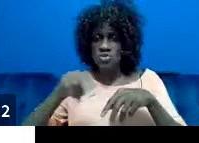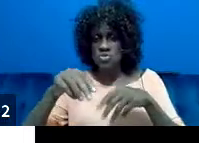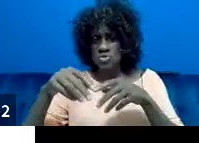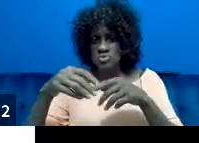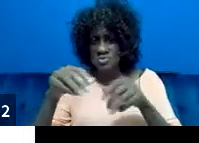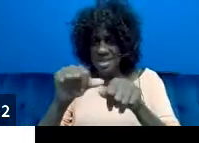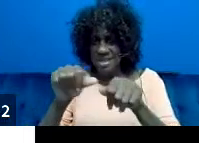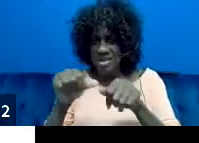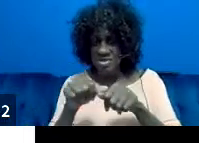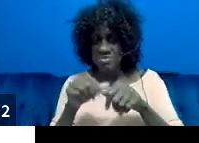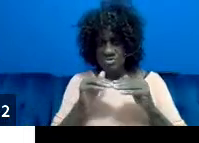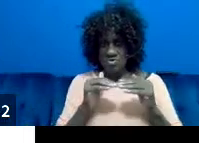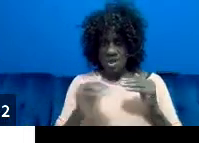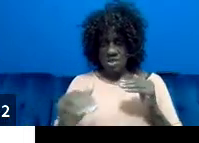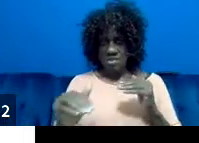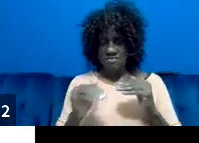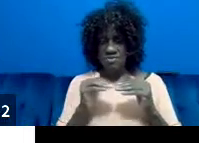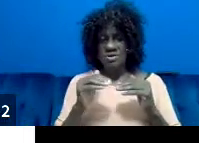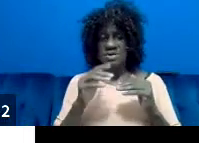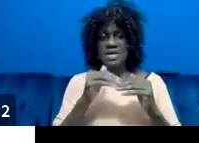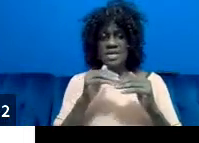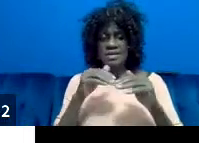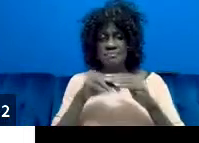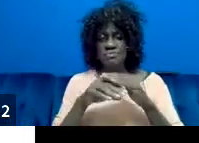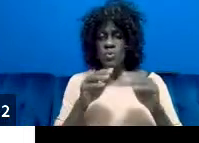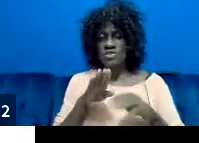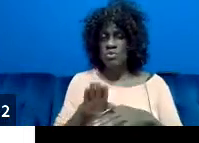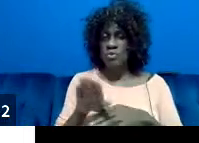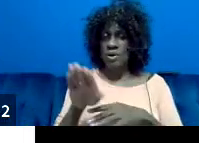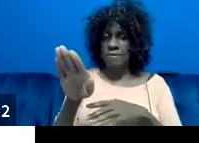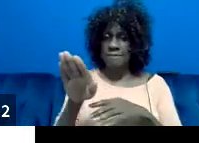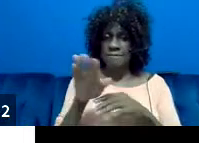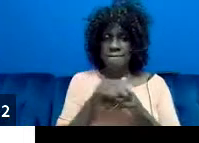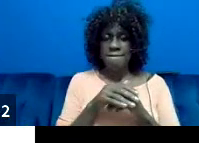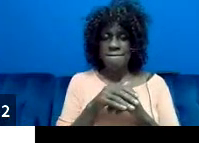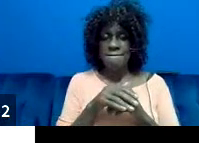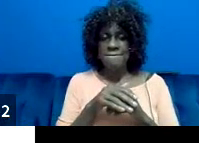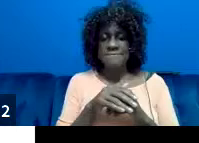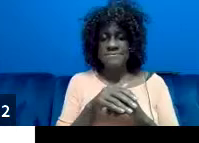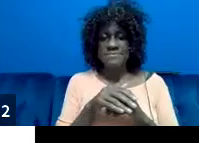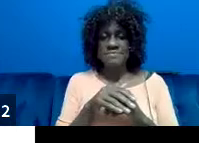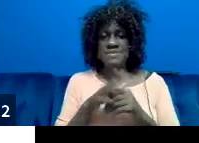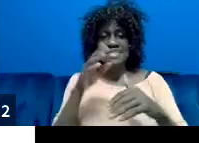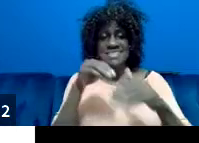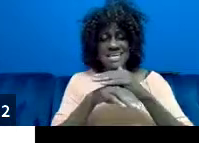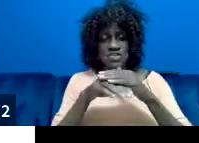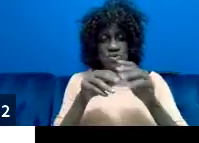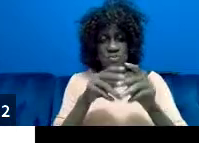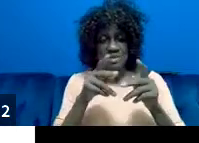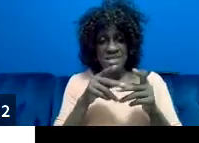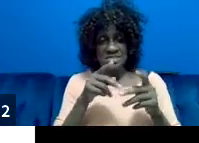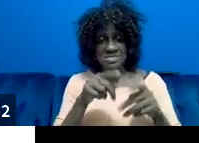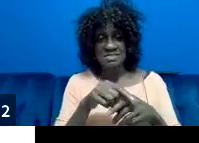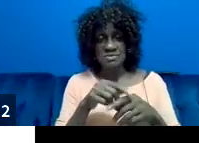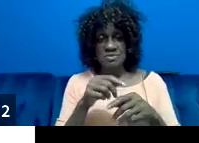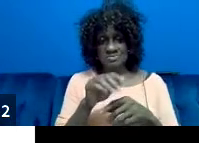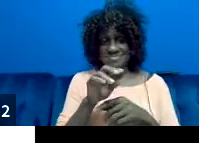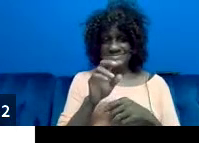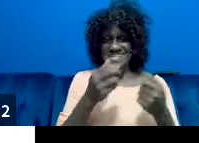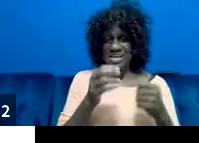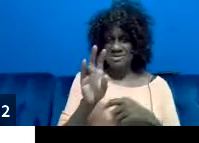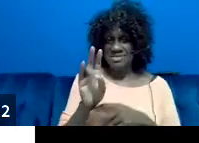Applies to ground level and elevated components accessed by a ramp. Those entry points and seats, I'm on slide